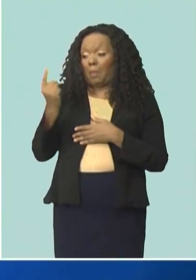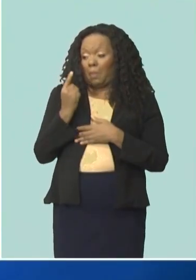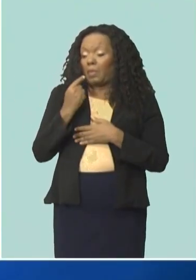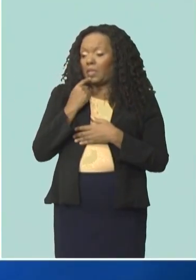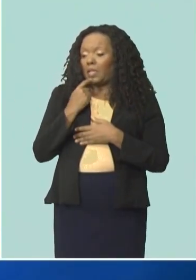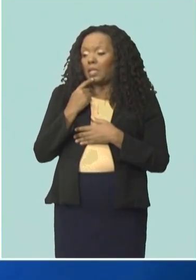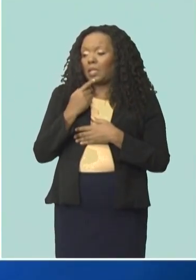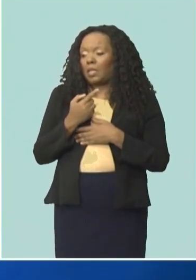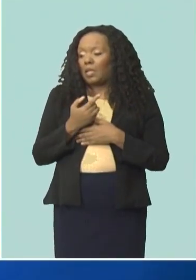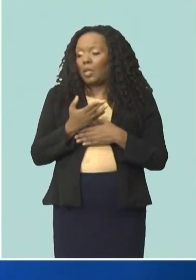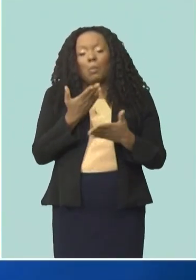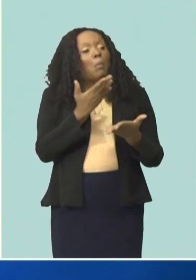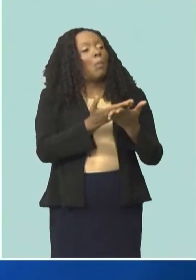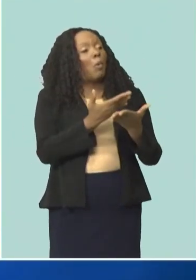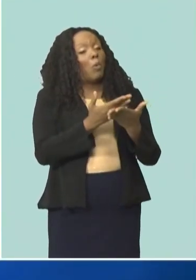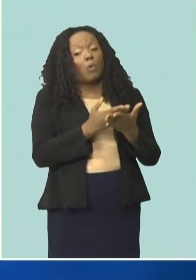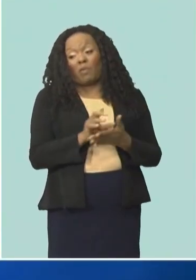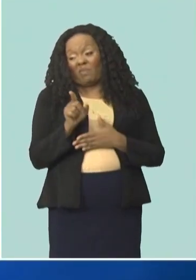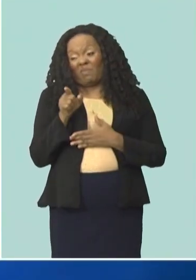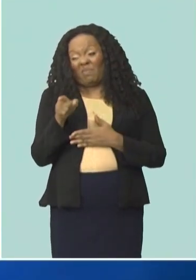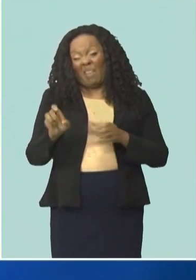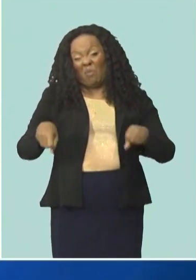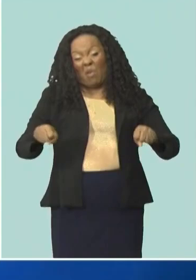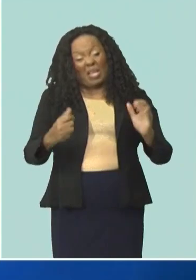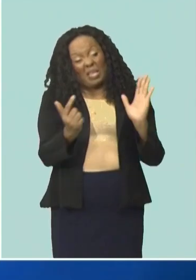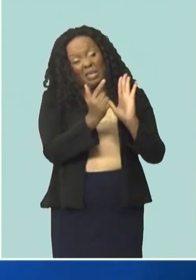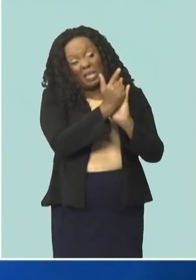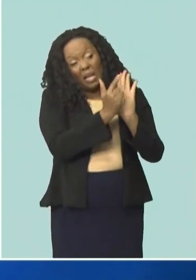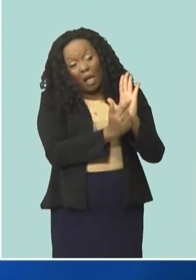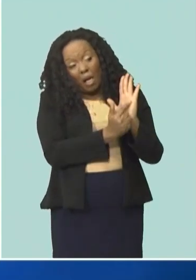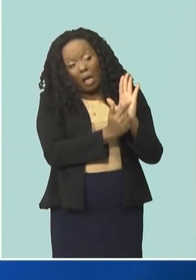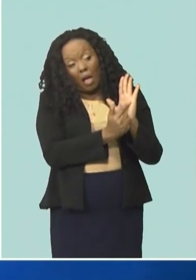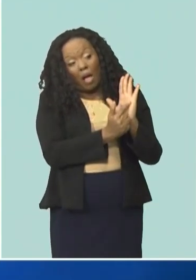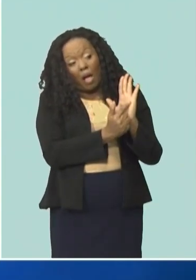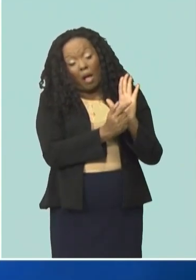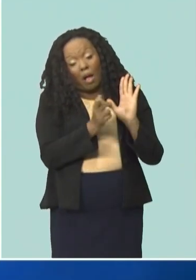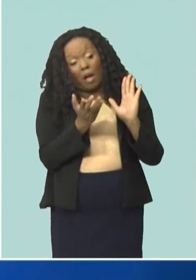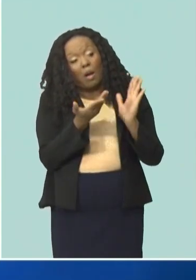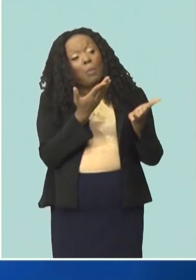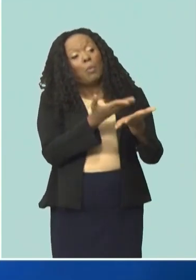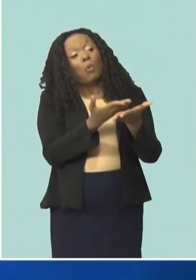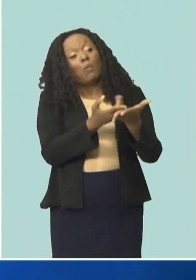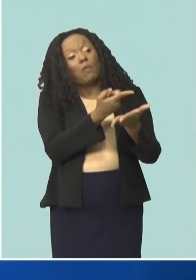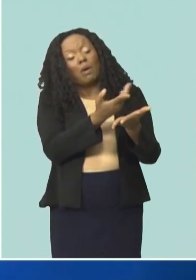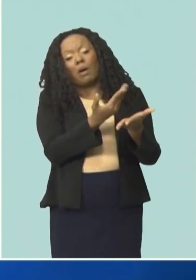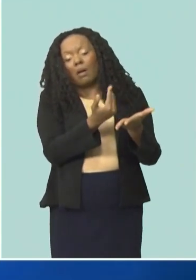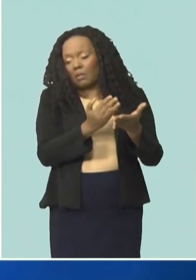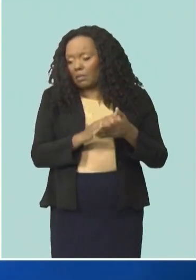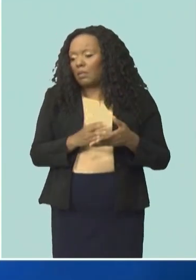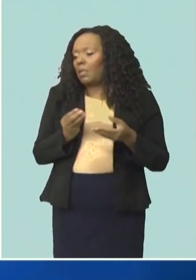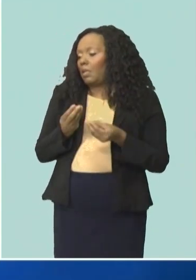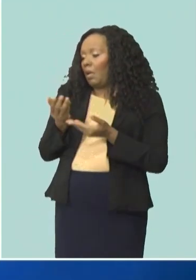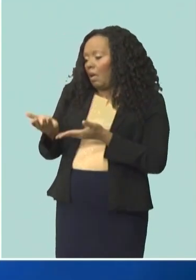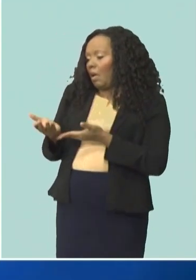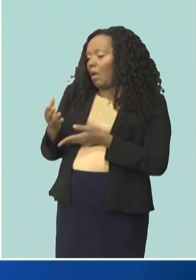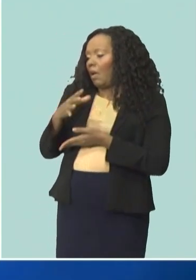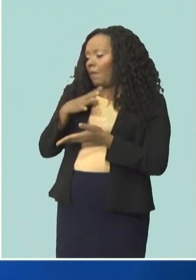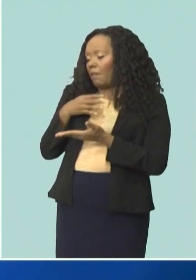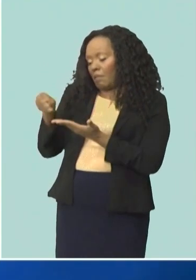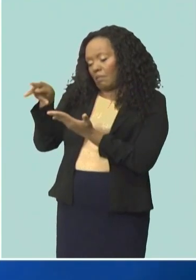is legally on the road. The motorcycle is returned, but a large quantity of these motorcycles are